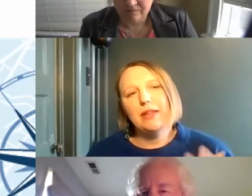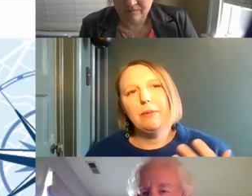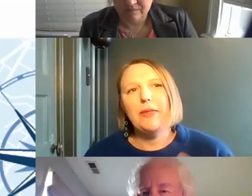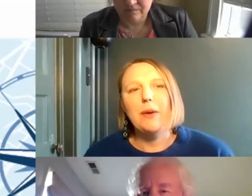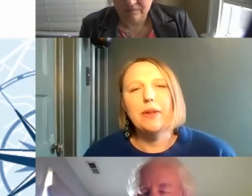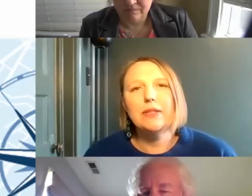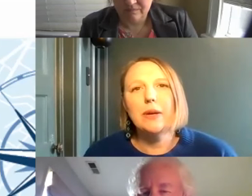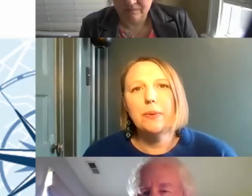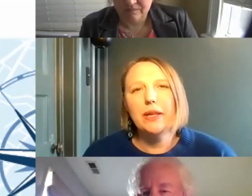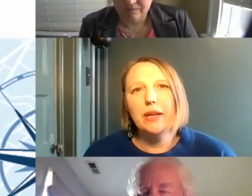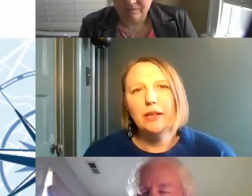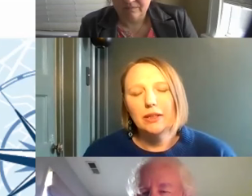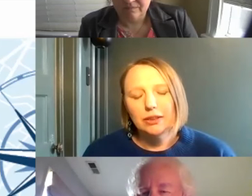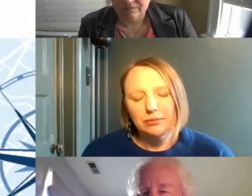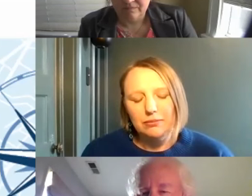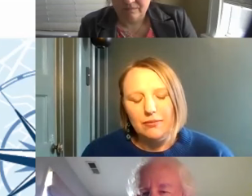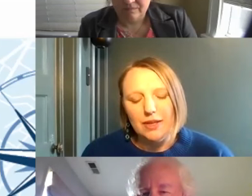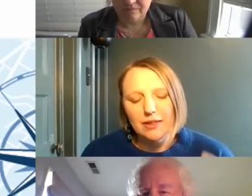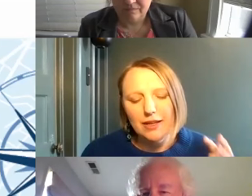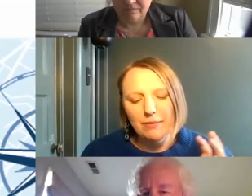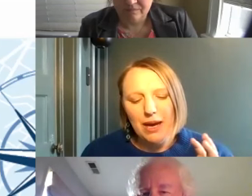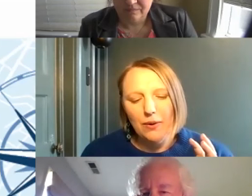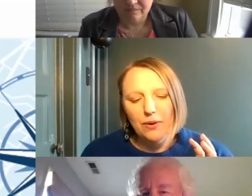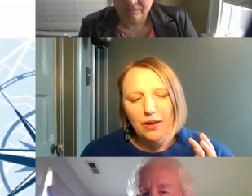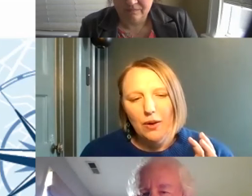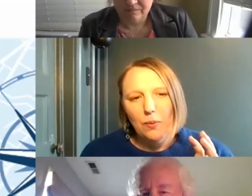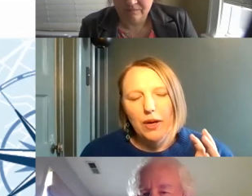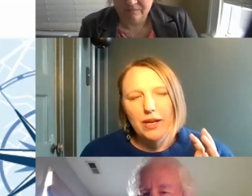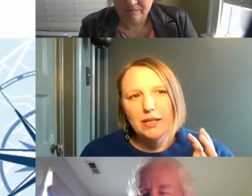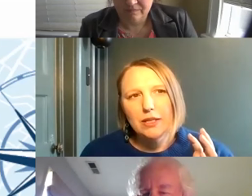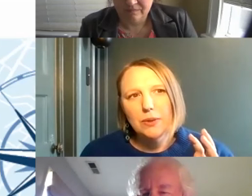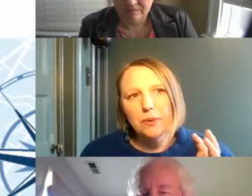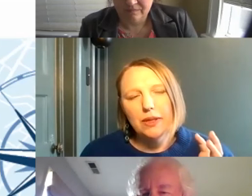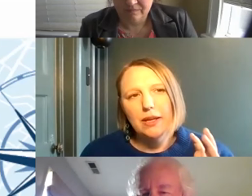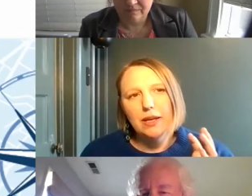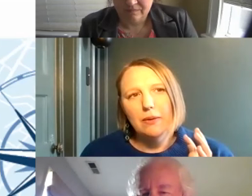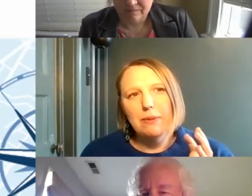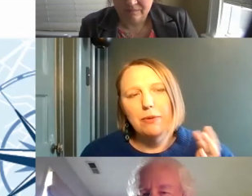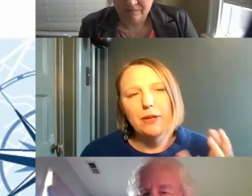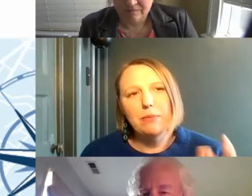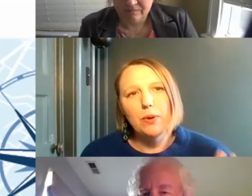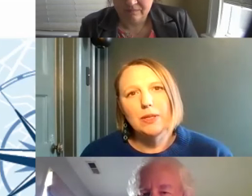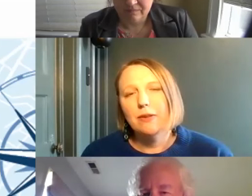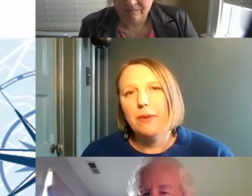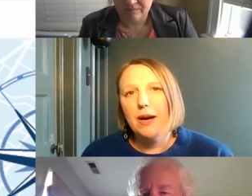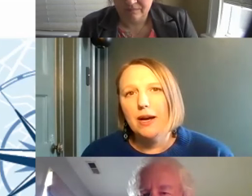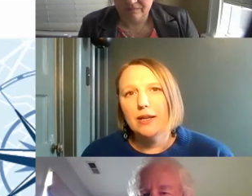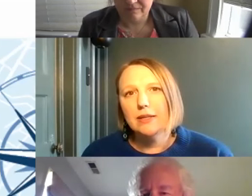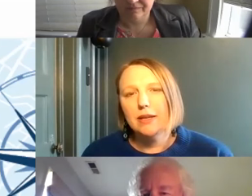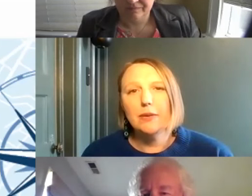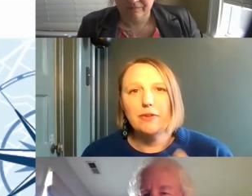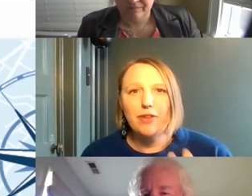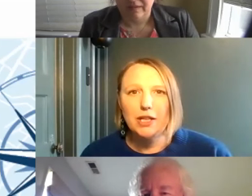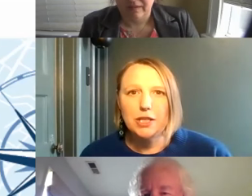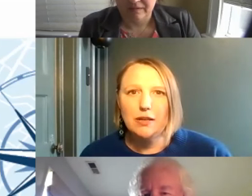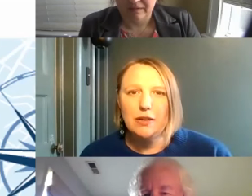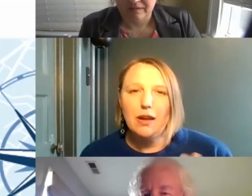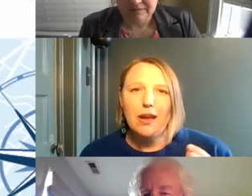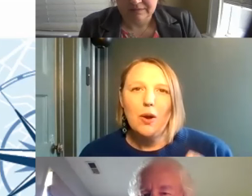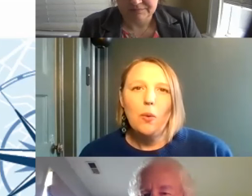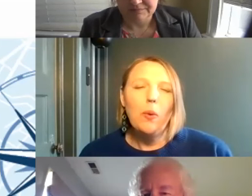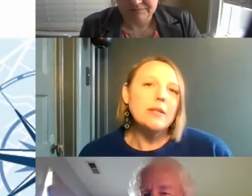we want to think about that with? So I really think about wanting to really remember the importance of the pause and the